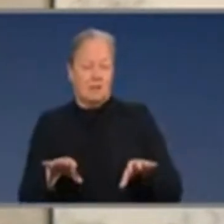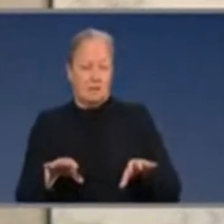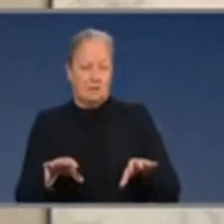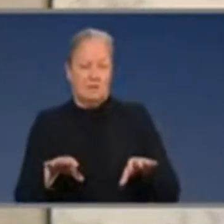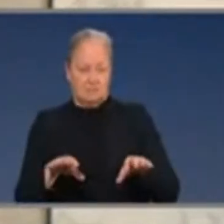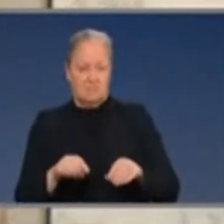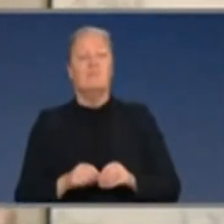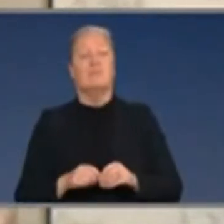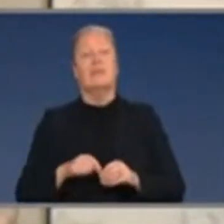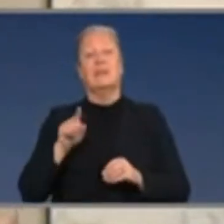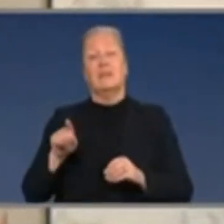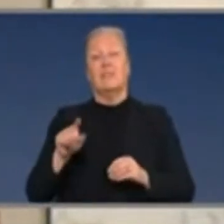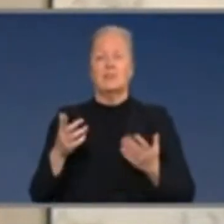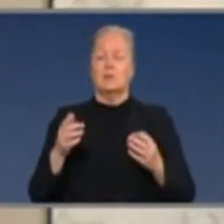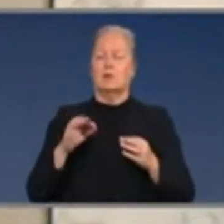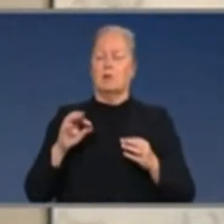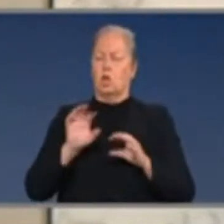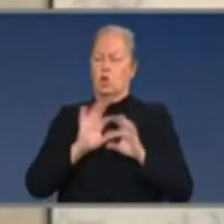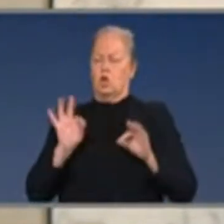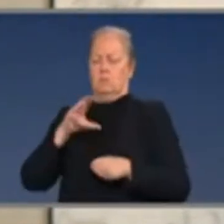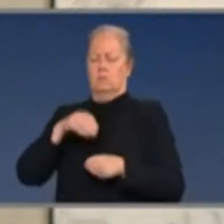of the COVID numbers today,